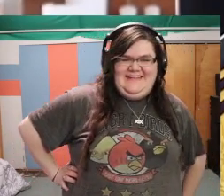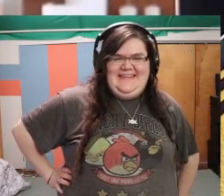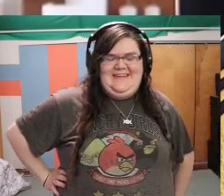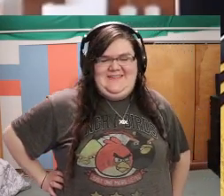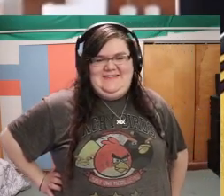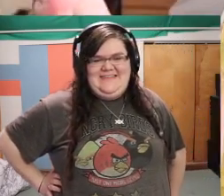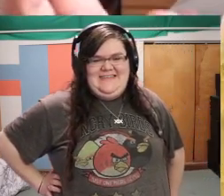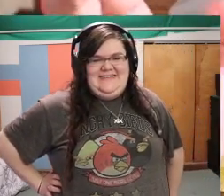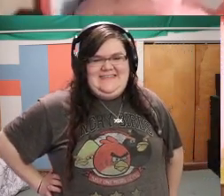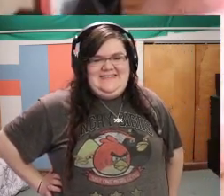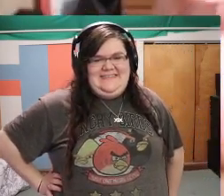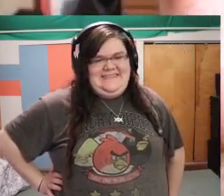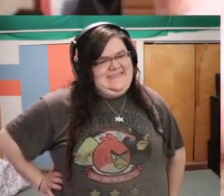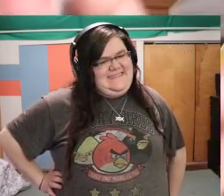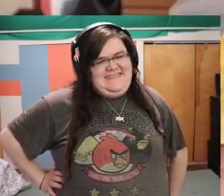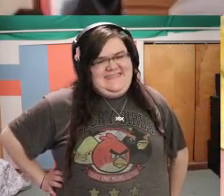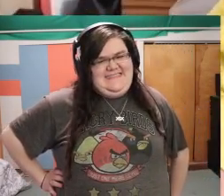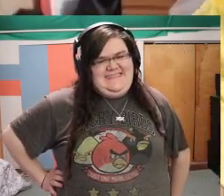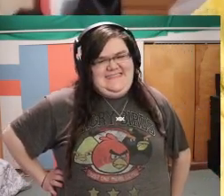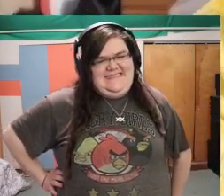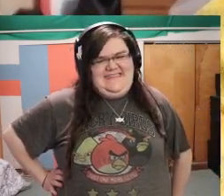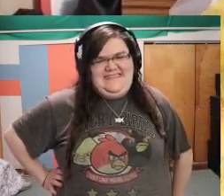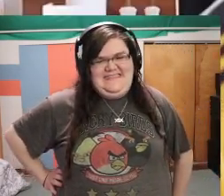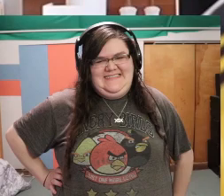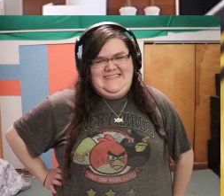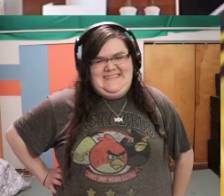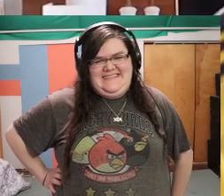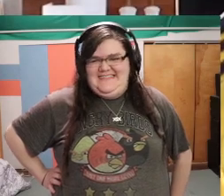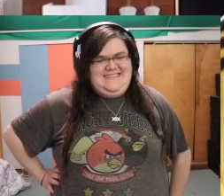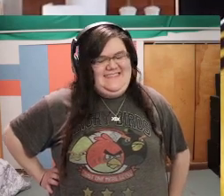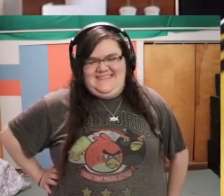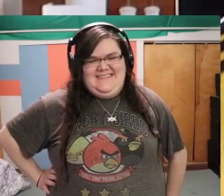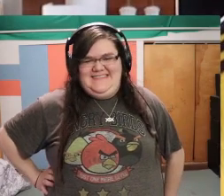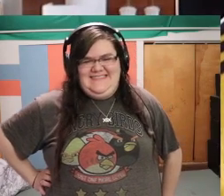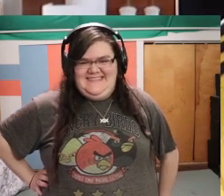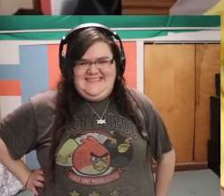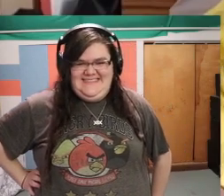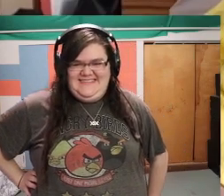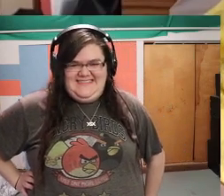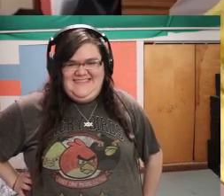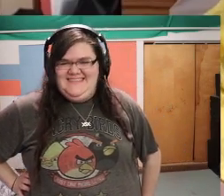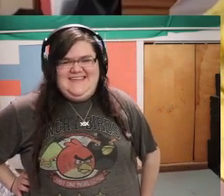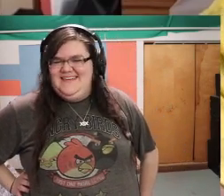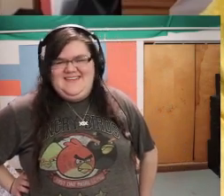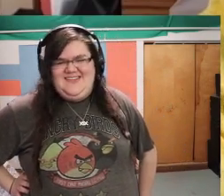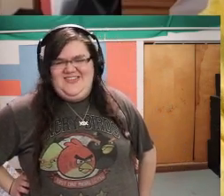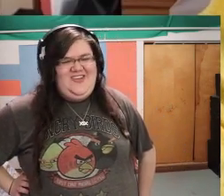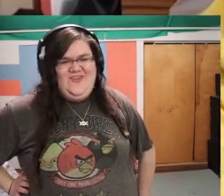I wouldn't trust it, to be honest. I really don't. Nah, I'm mad. Nah.